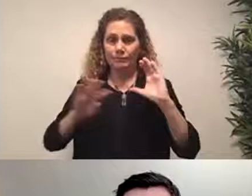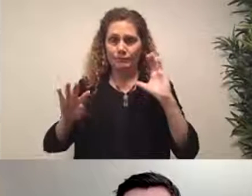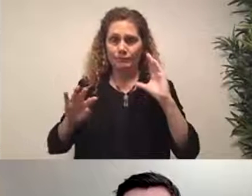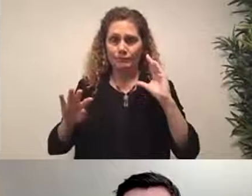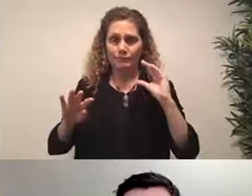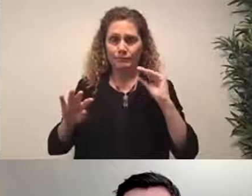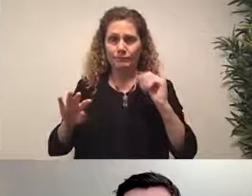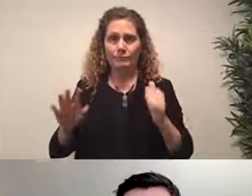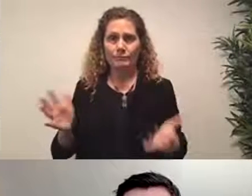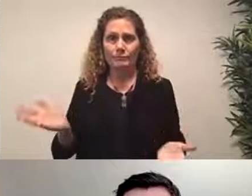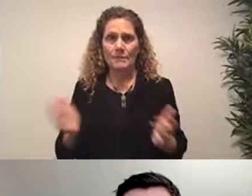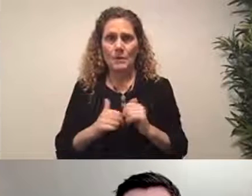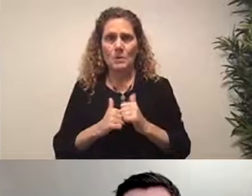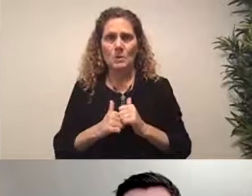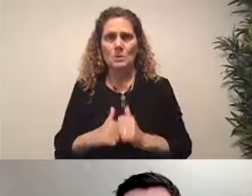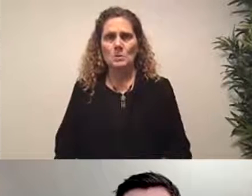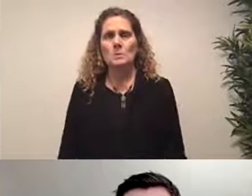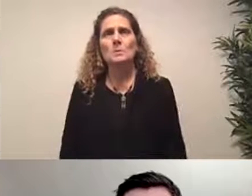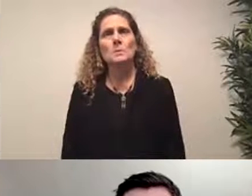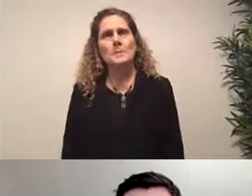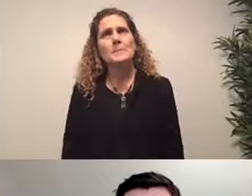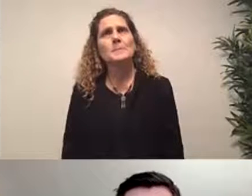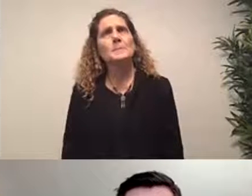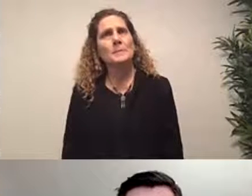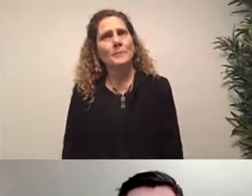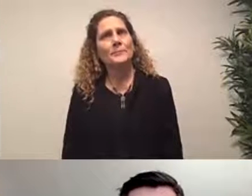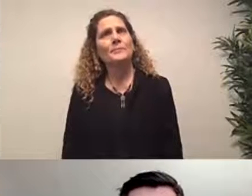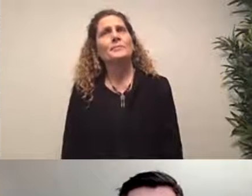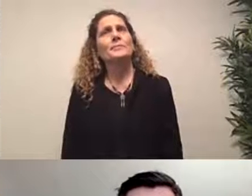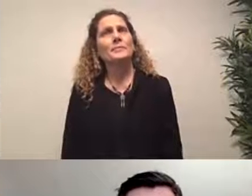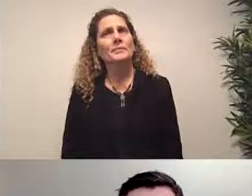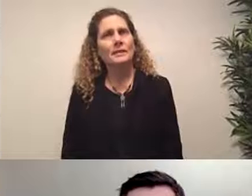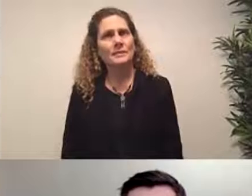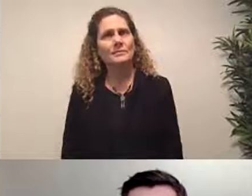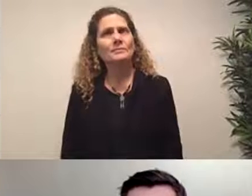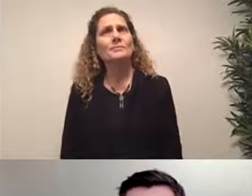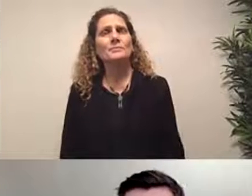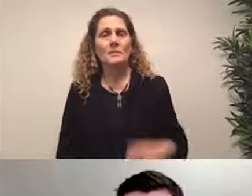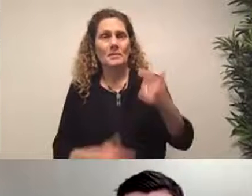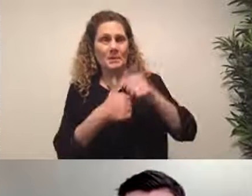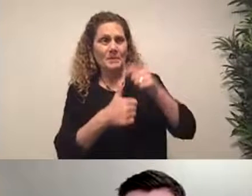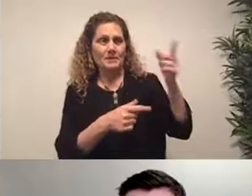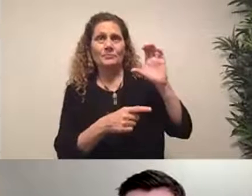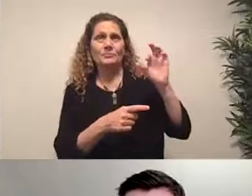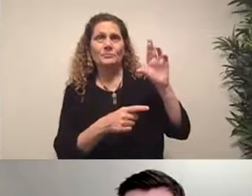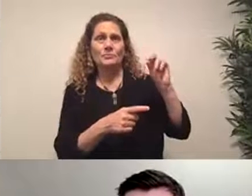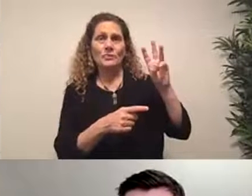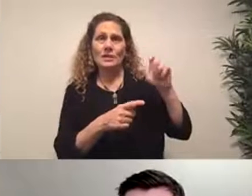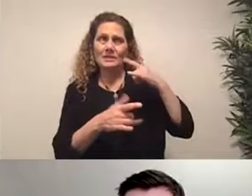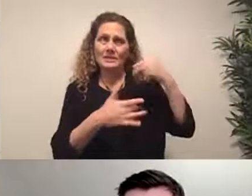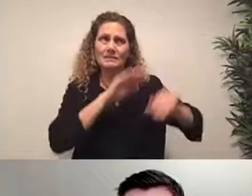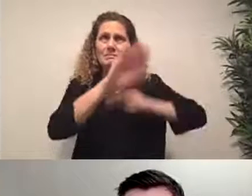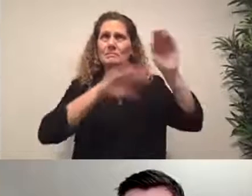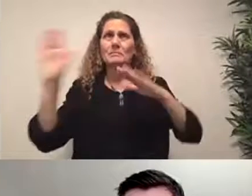help, dealing with small businesses, our local governments have stepped up to help our residents, our businesses,